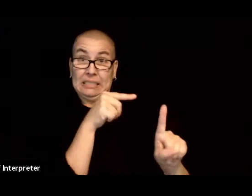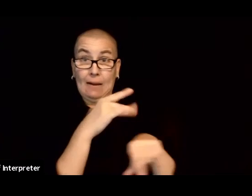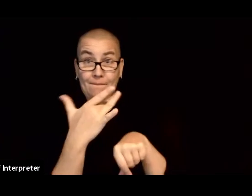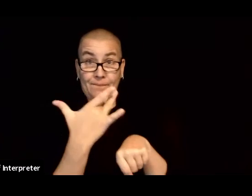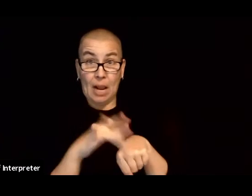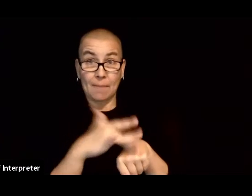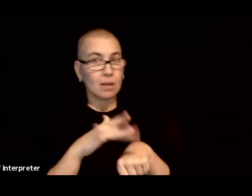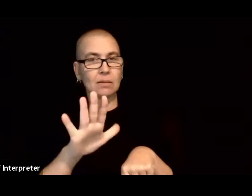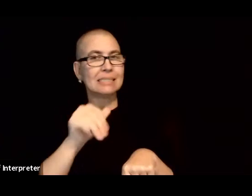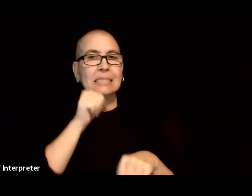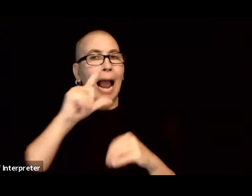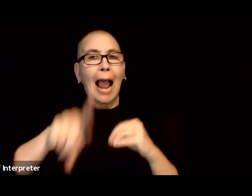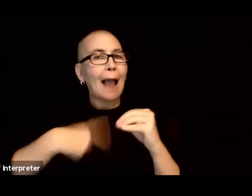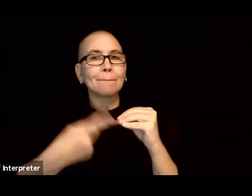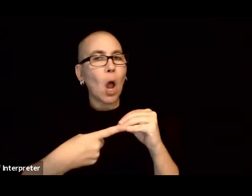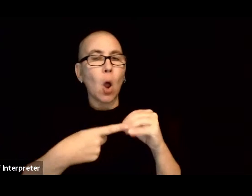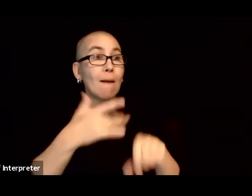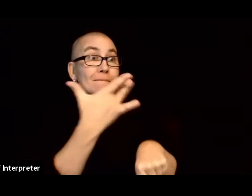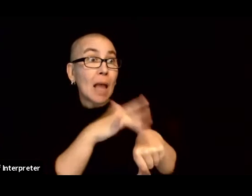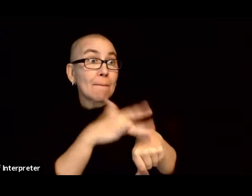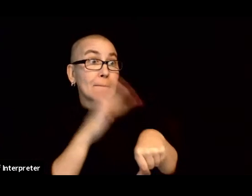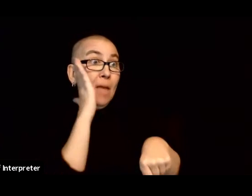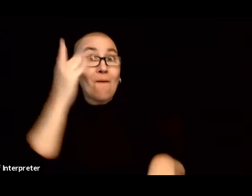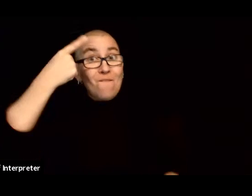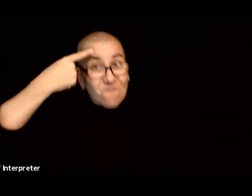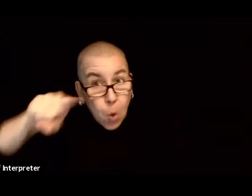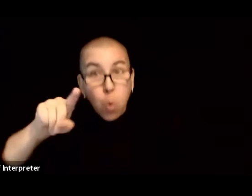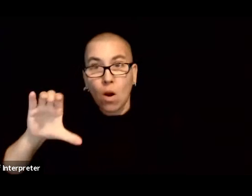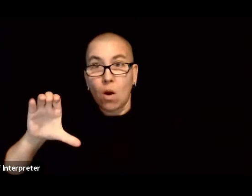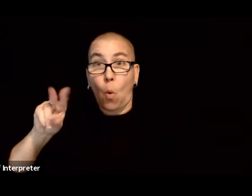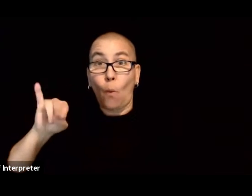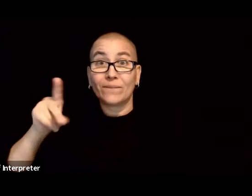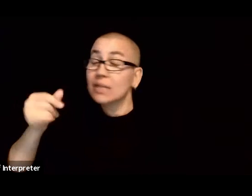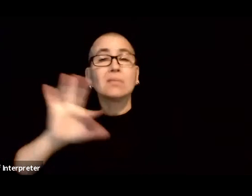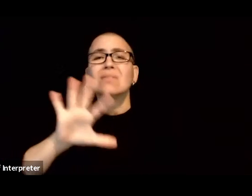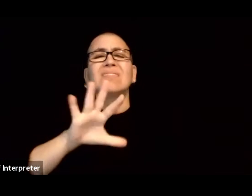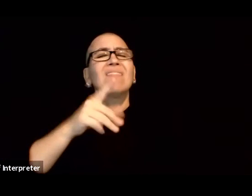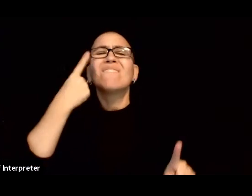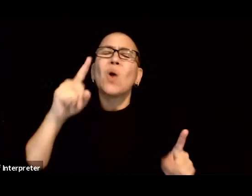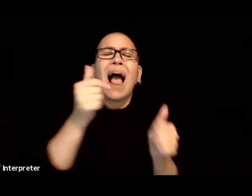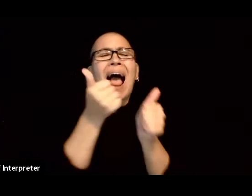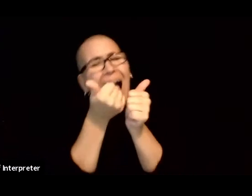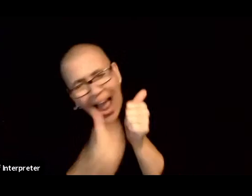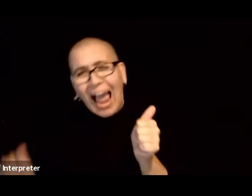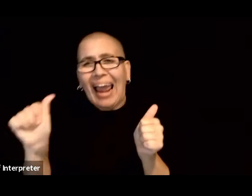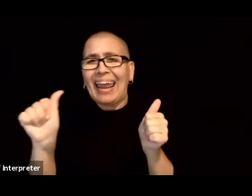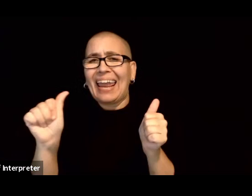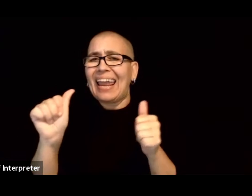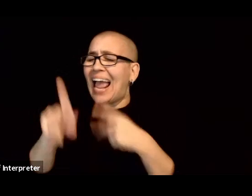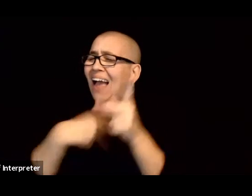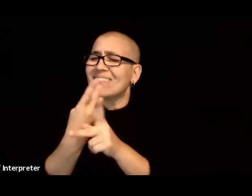capacity for other serious illnesses, car accidents, heart attacks, strokes, the whole range of things that